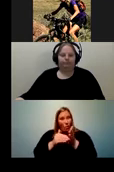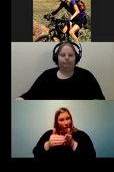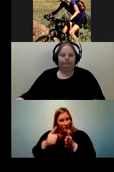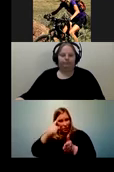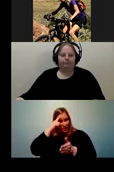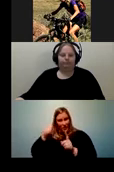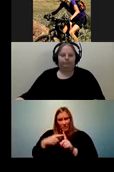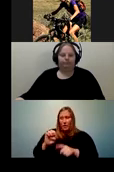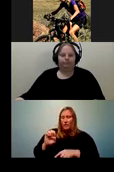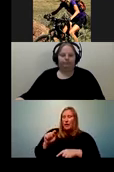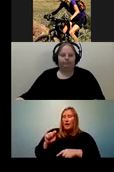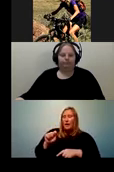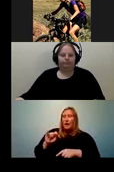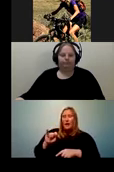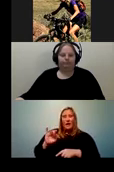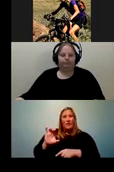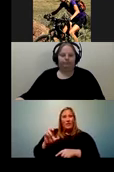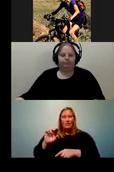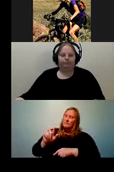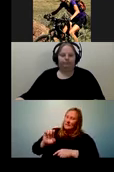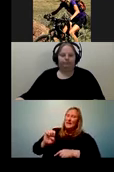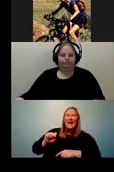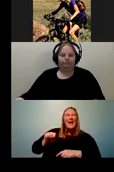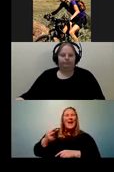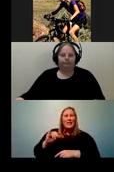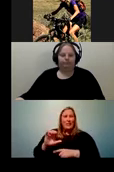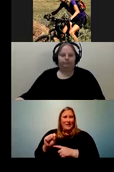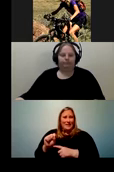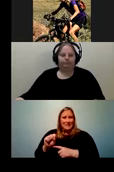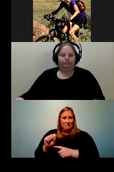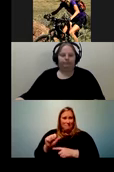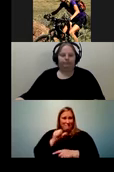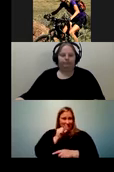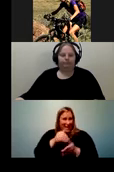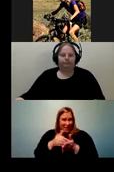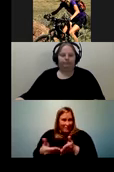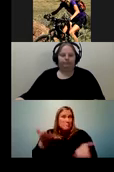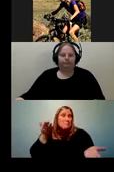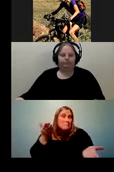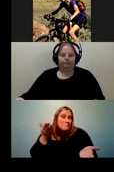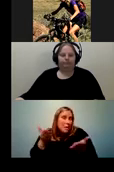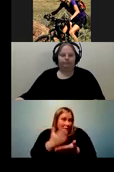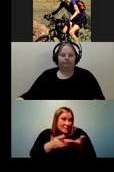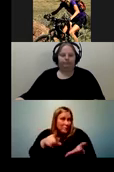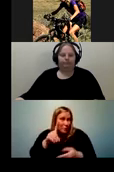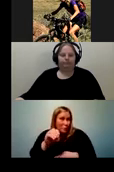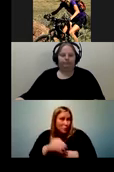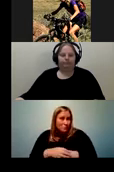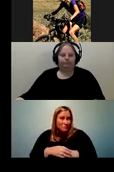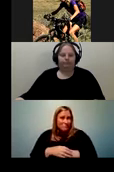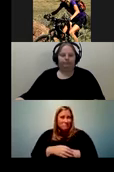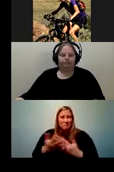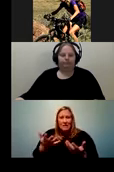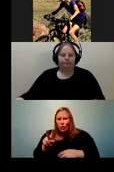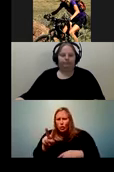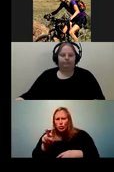ethics? I'm guessing that you don't think about it very often. Some of you might. There's almost 200 people on this call.